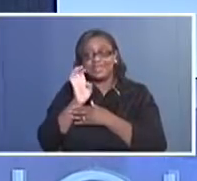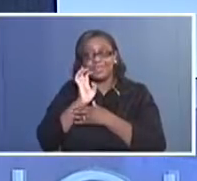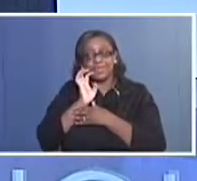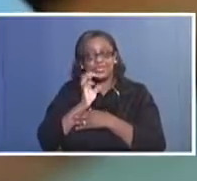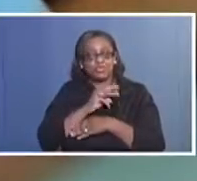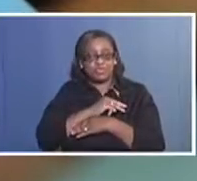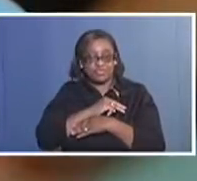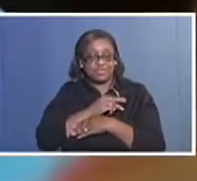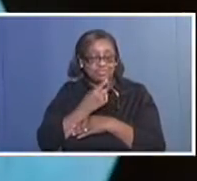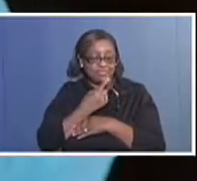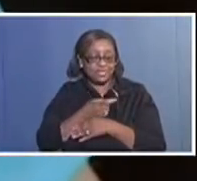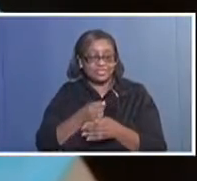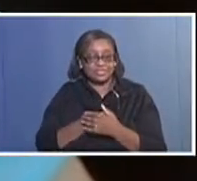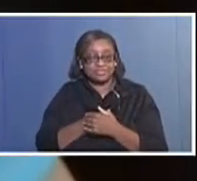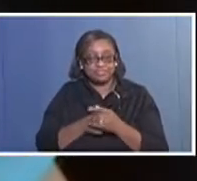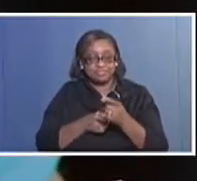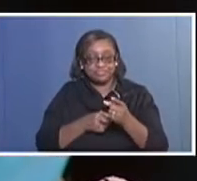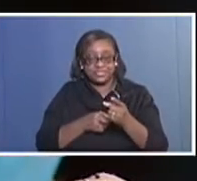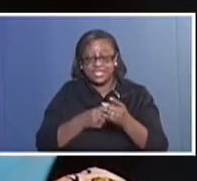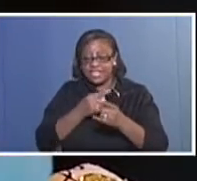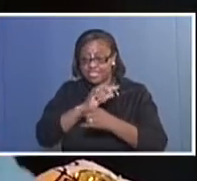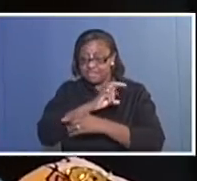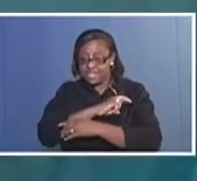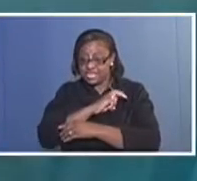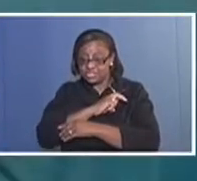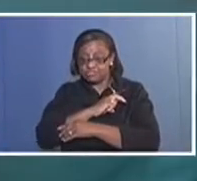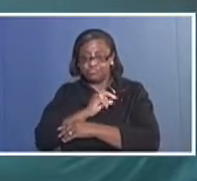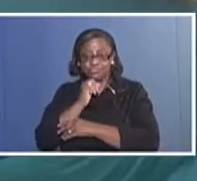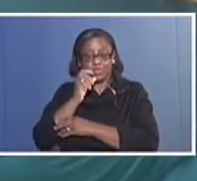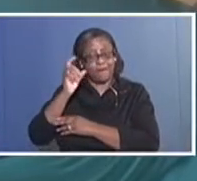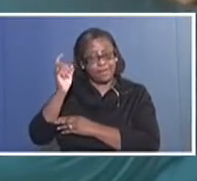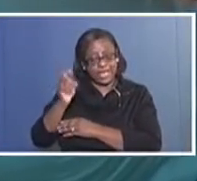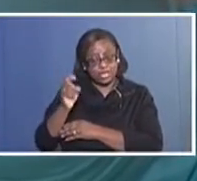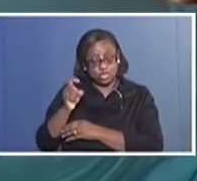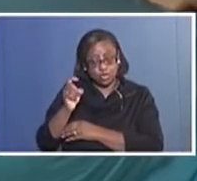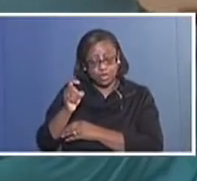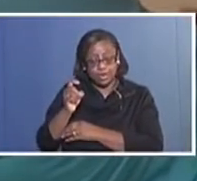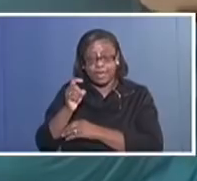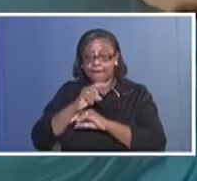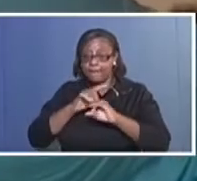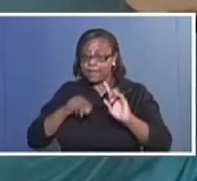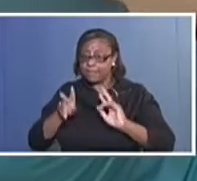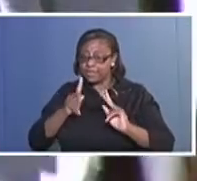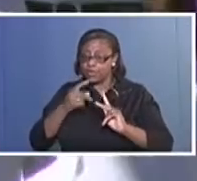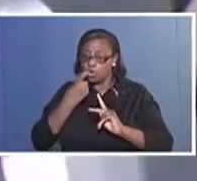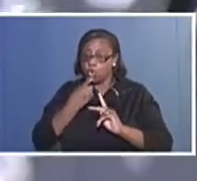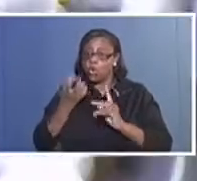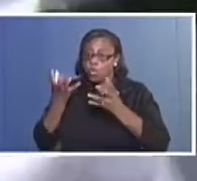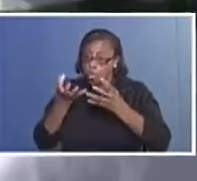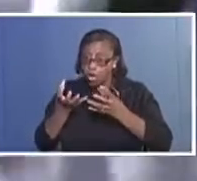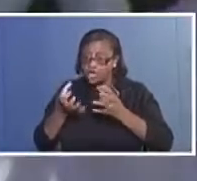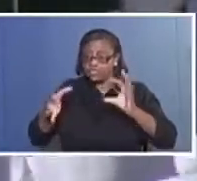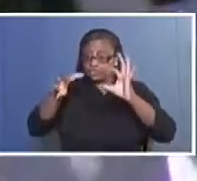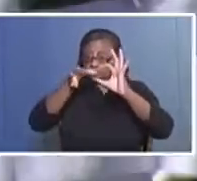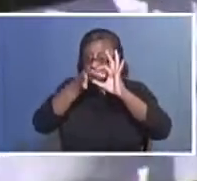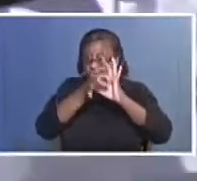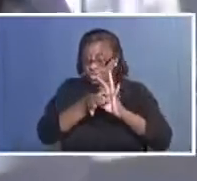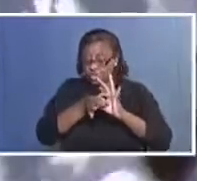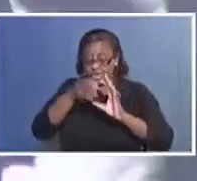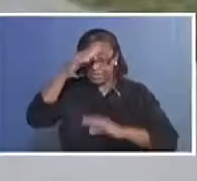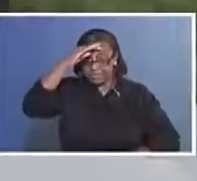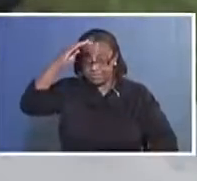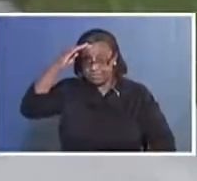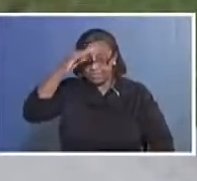story. COVID-19 vaccination may not be mandatory, but those who are vaccinated and looking to join the ranks of the armed forces will likely